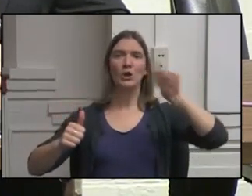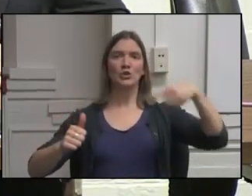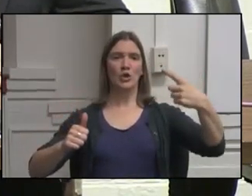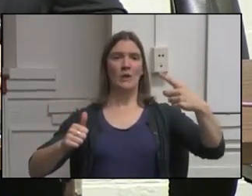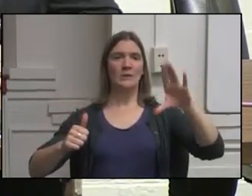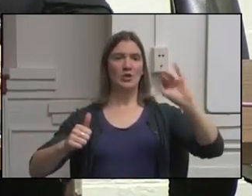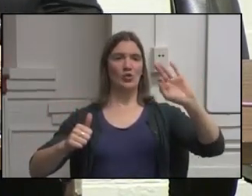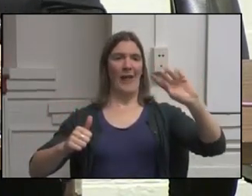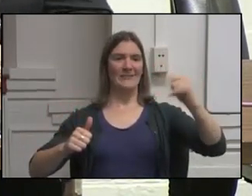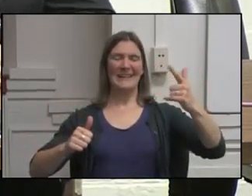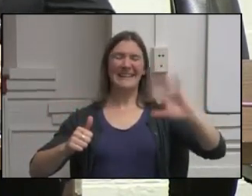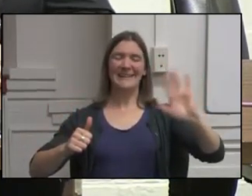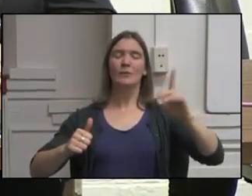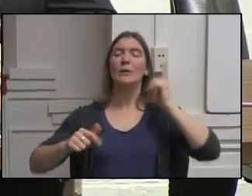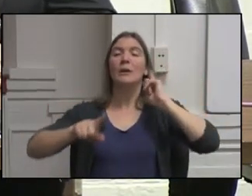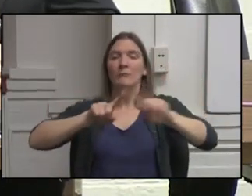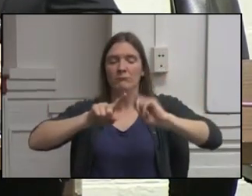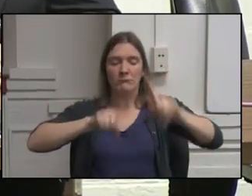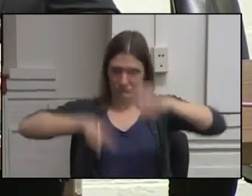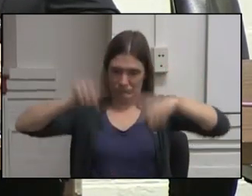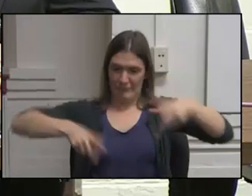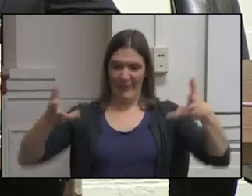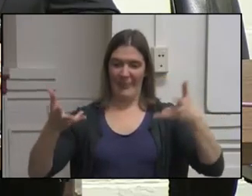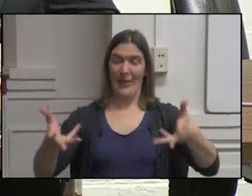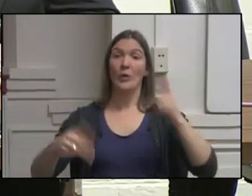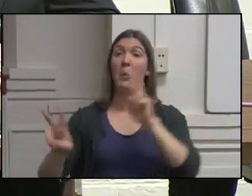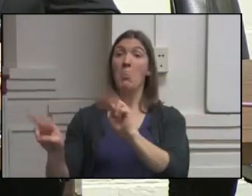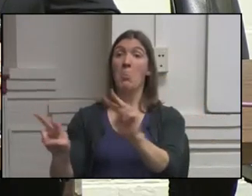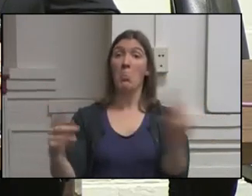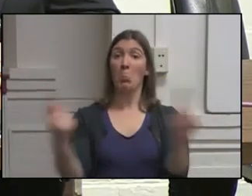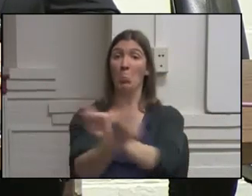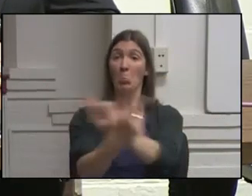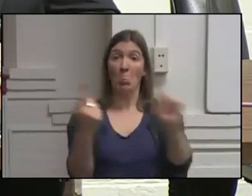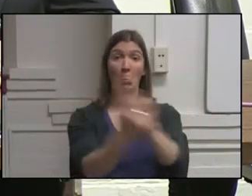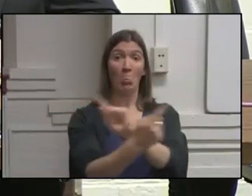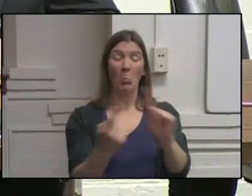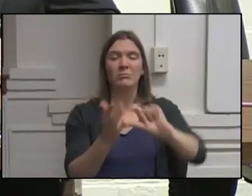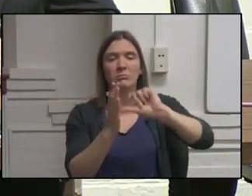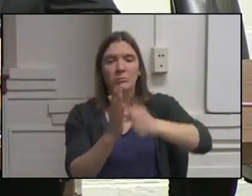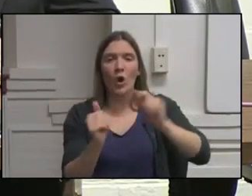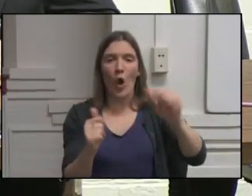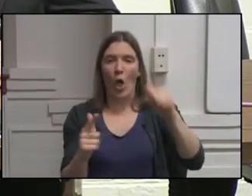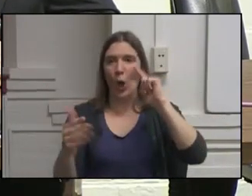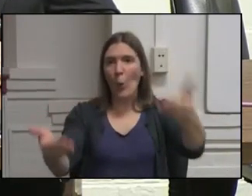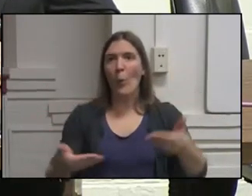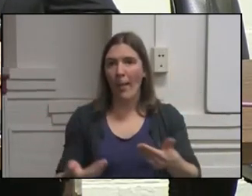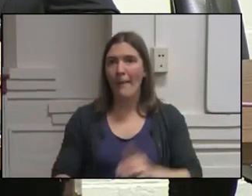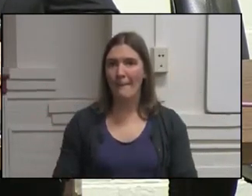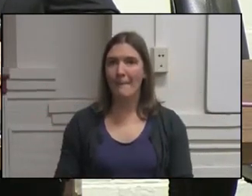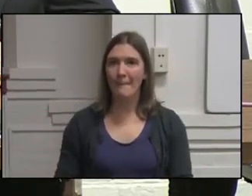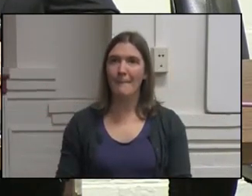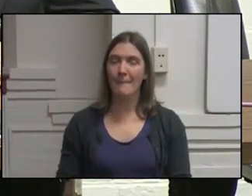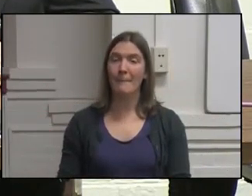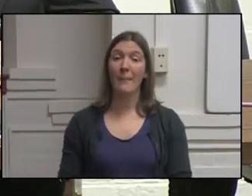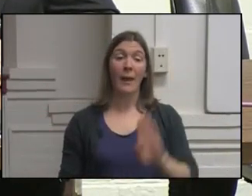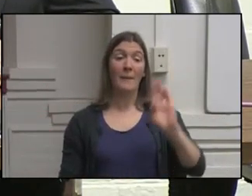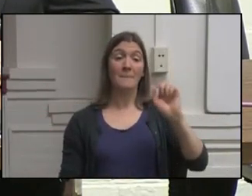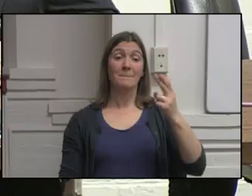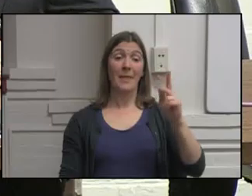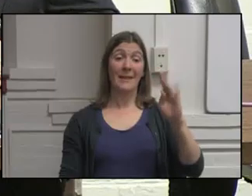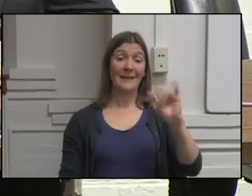it's not a craft fair. There's a lot of different exhibitors, so we like to stress that there's a lot of things for everybody. And Beth Kendall,